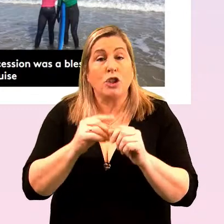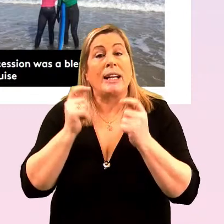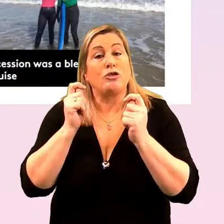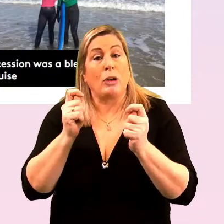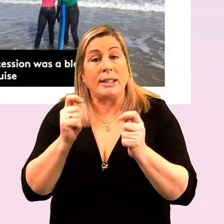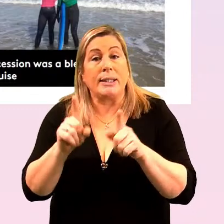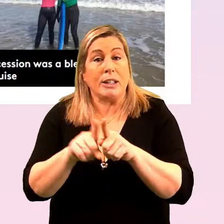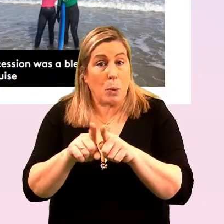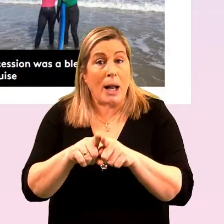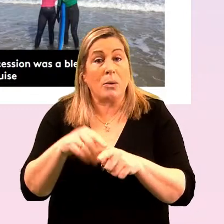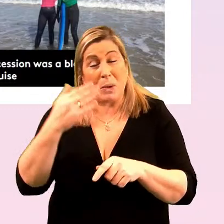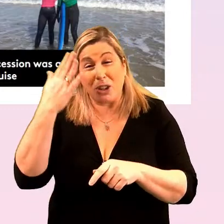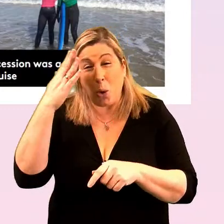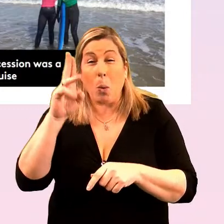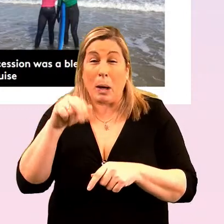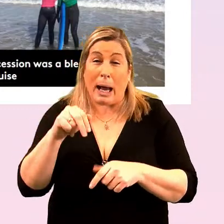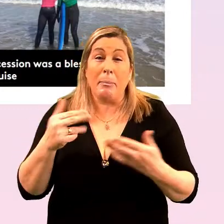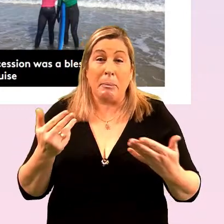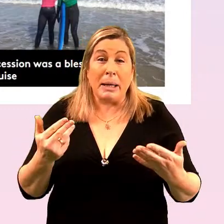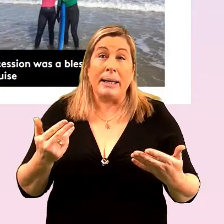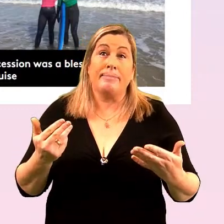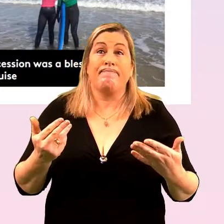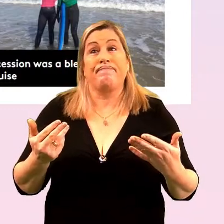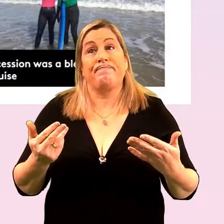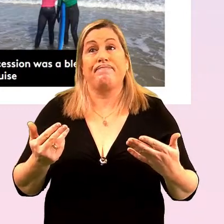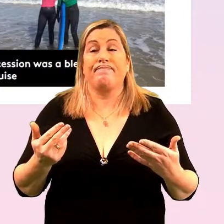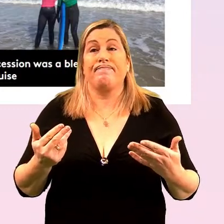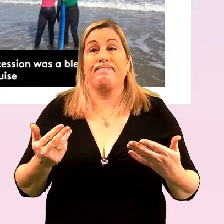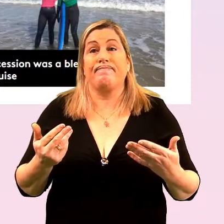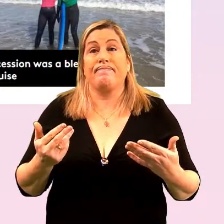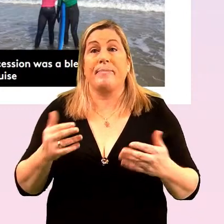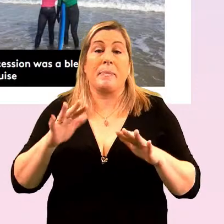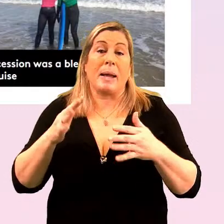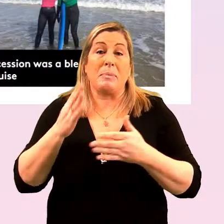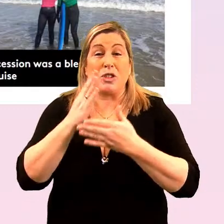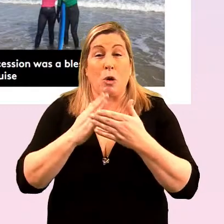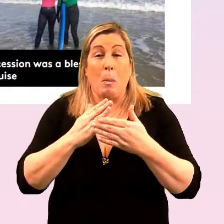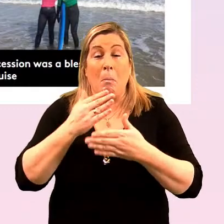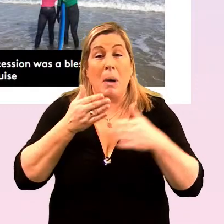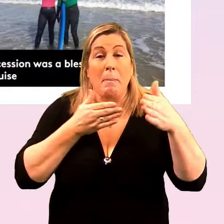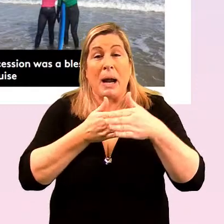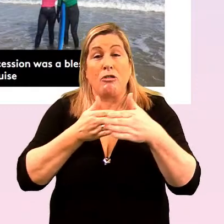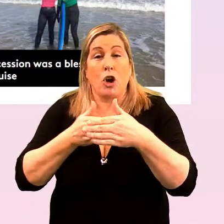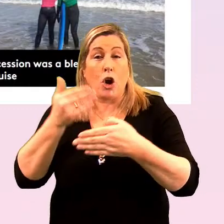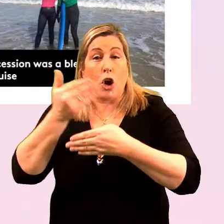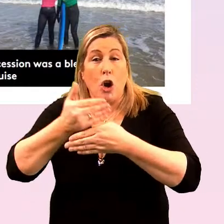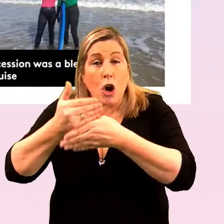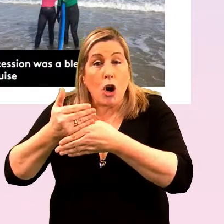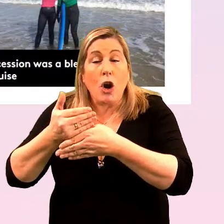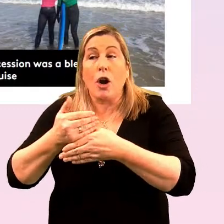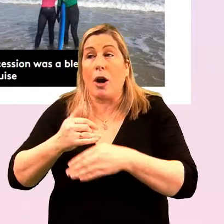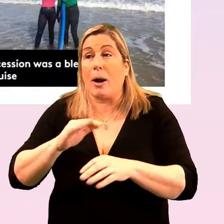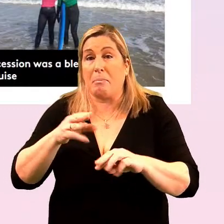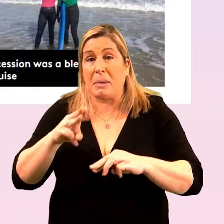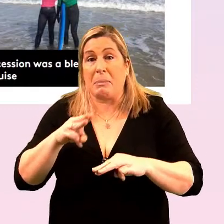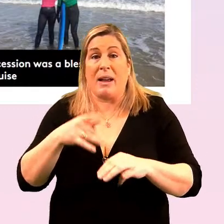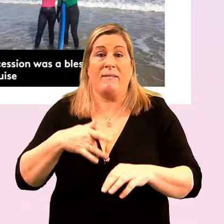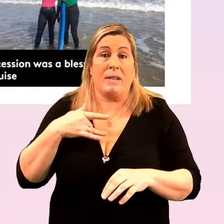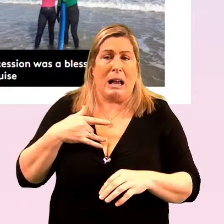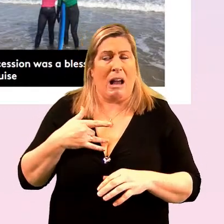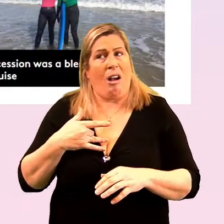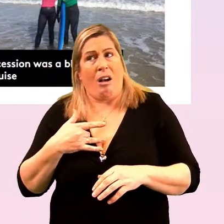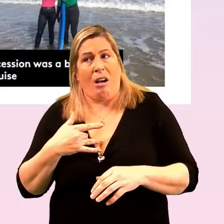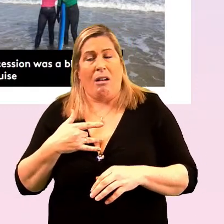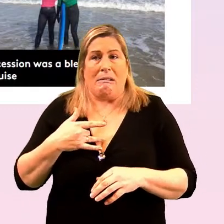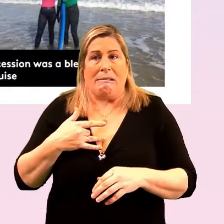know that that can be perhaps, you know, maybe some of the barriers, you know, if people feel that maybe they're not going to be able to hold